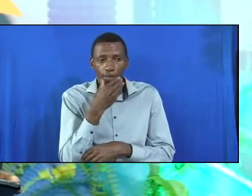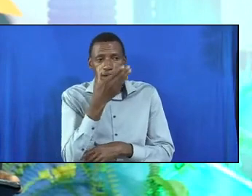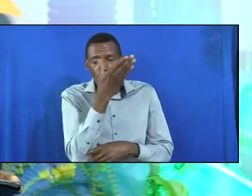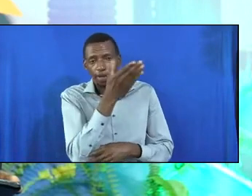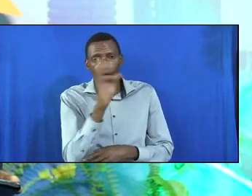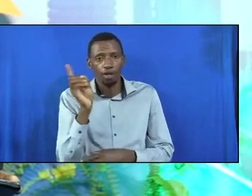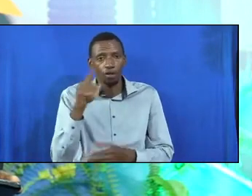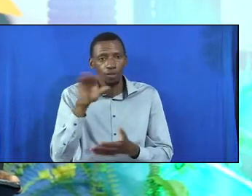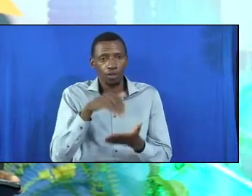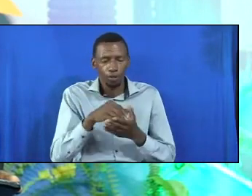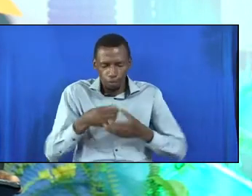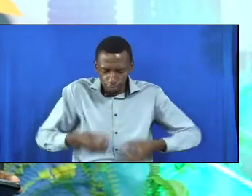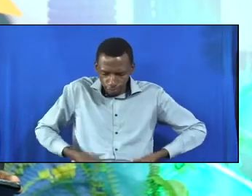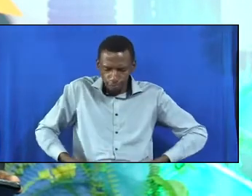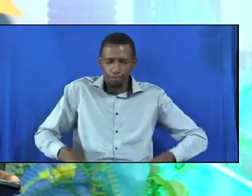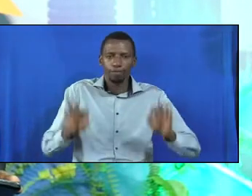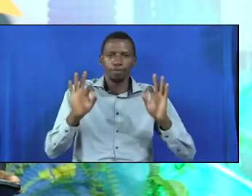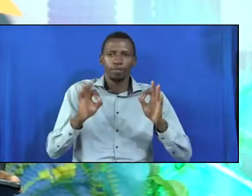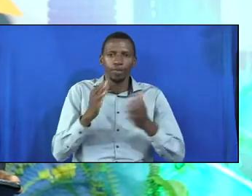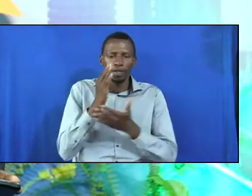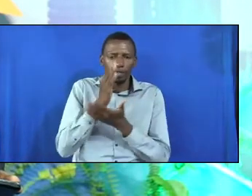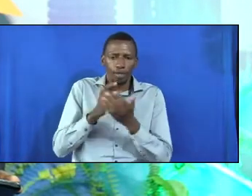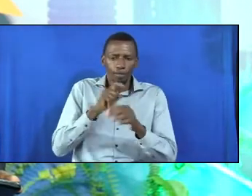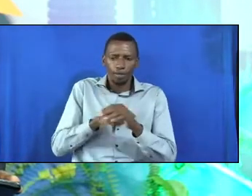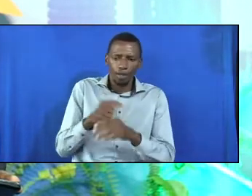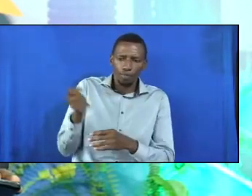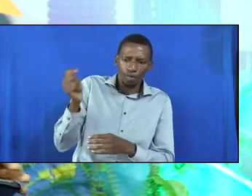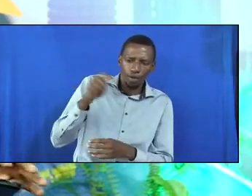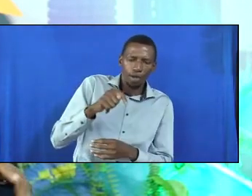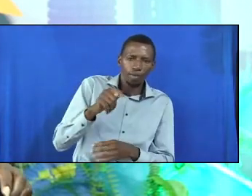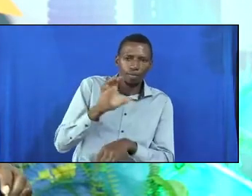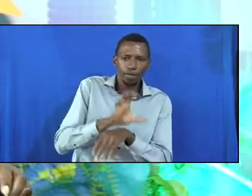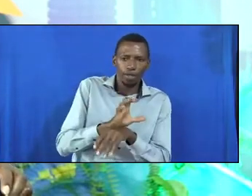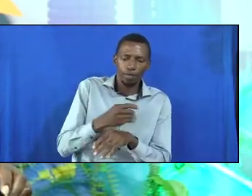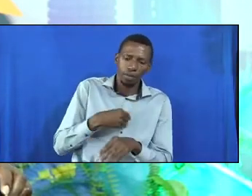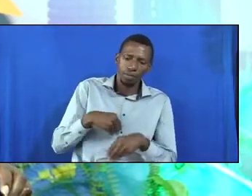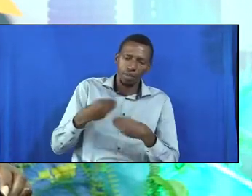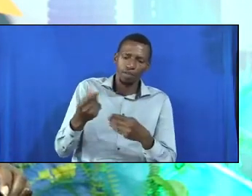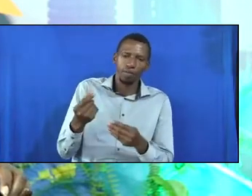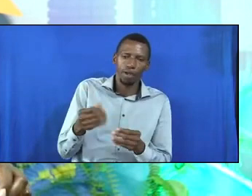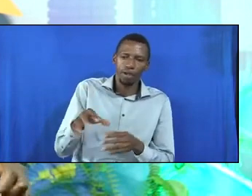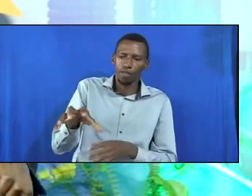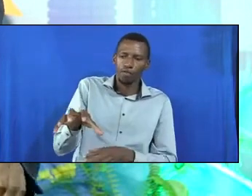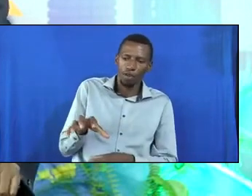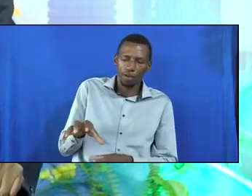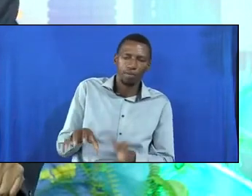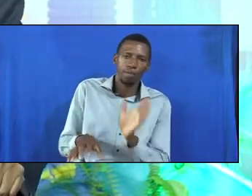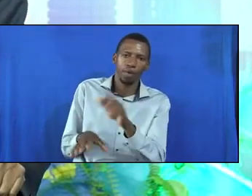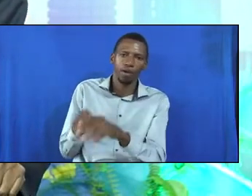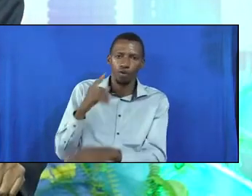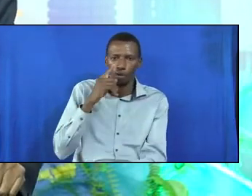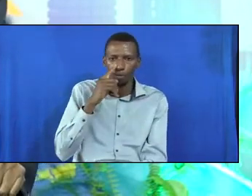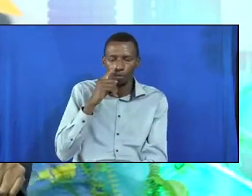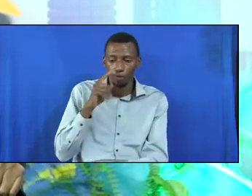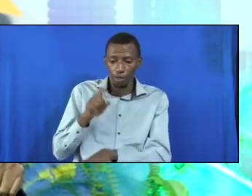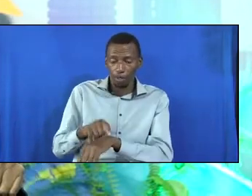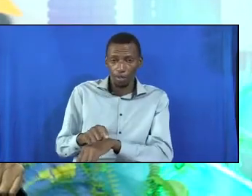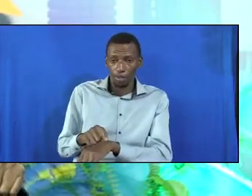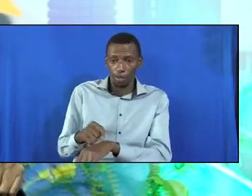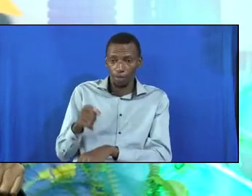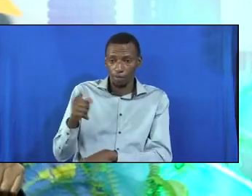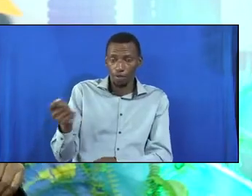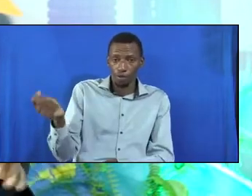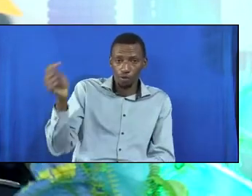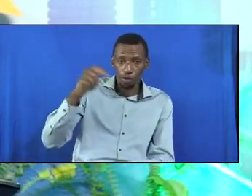At times, he would come to church, and I give him fare to use back at his home. When he came to church now in